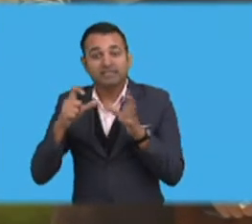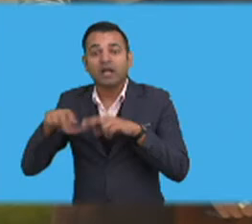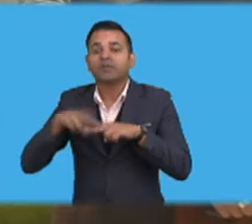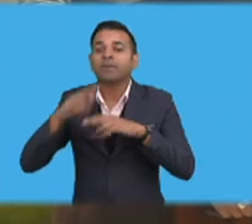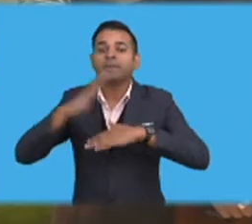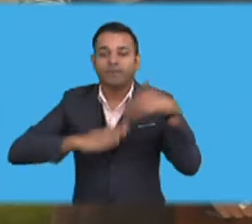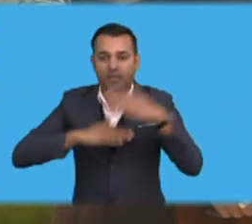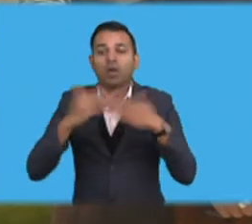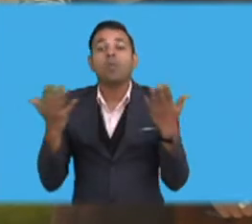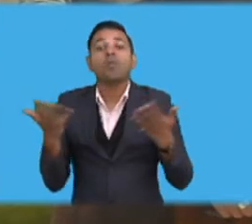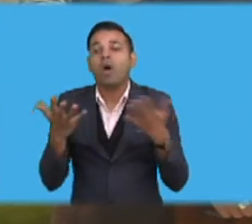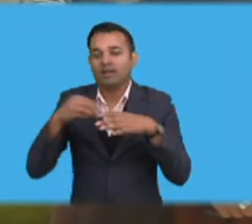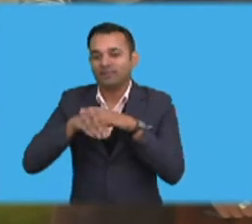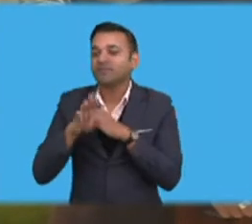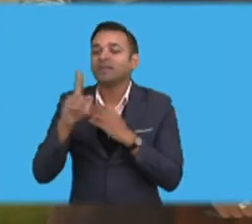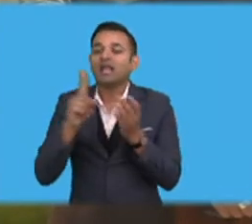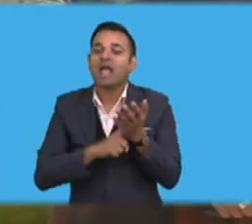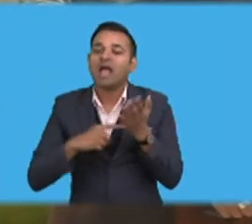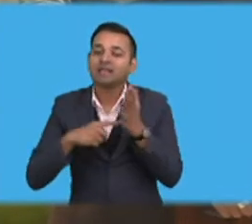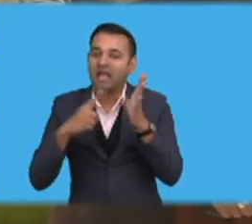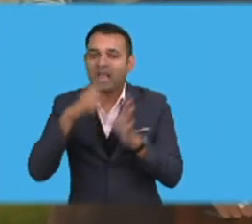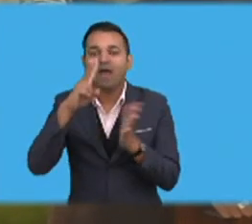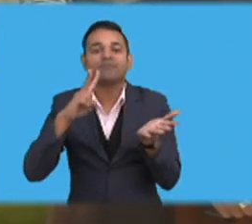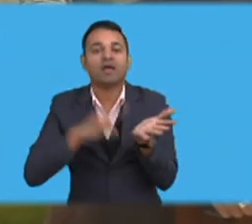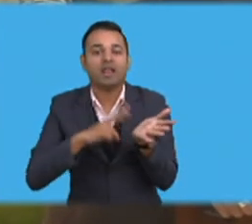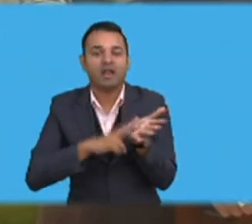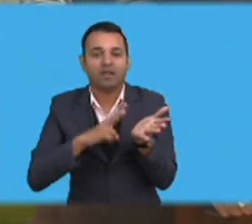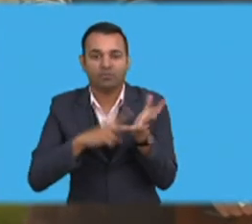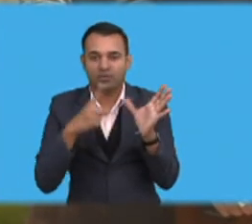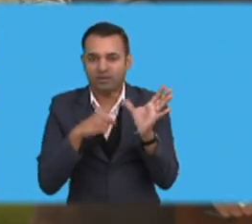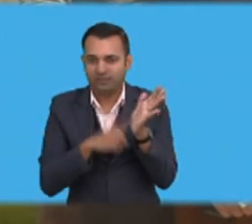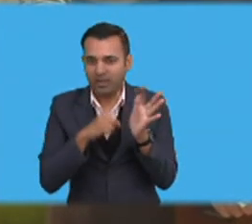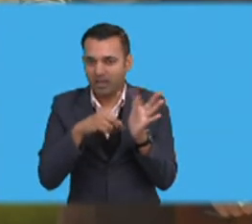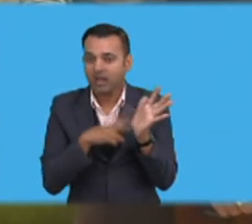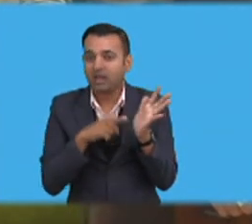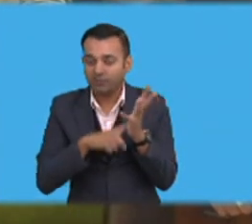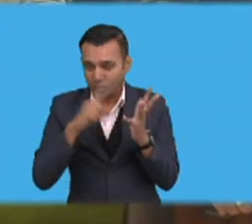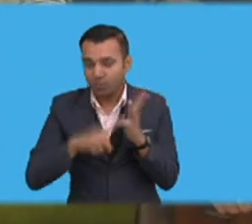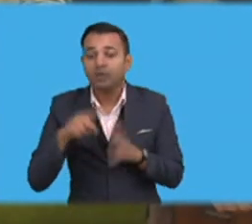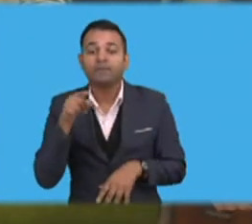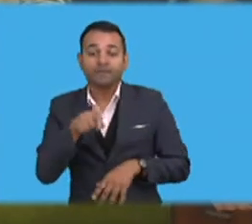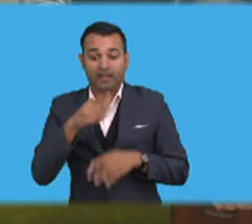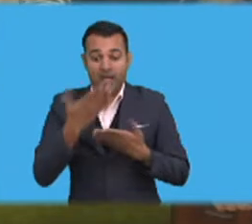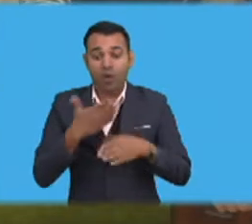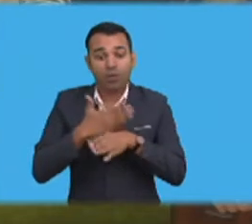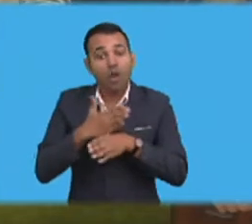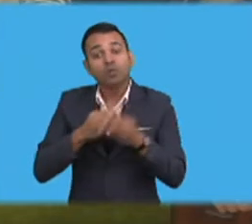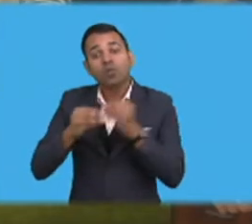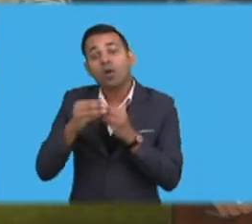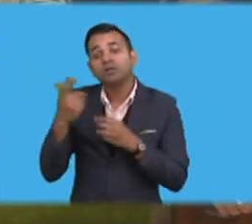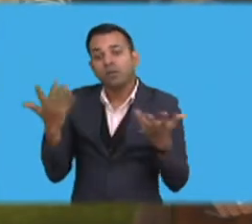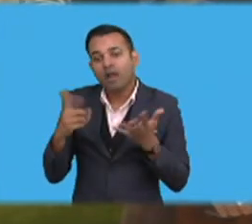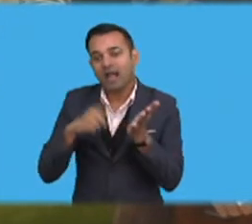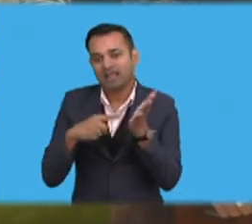is expected to be completed later this month. Currently, ACCF is operating out of an existing office in the LTA building in